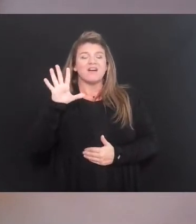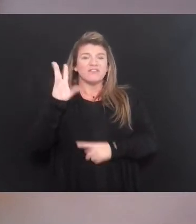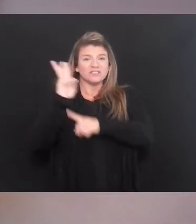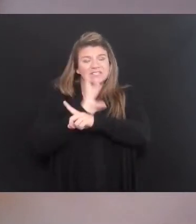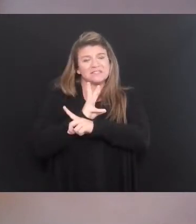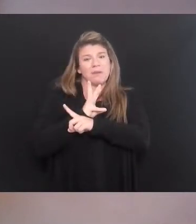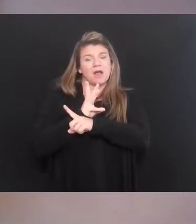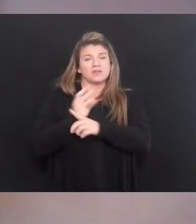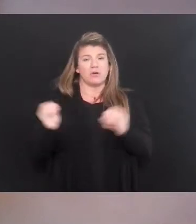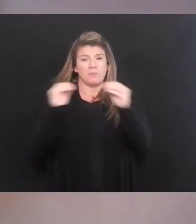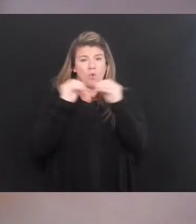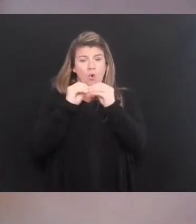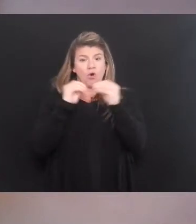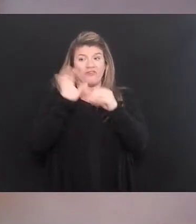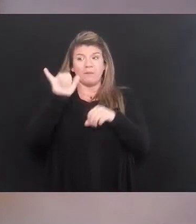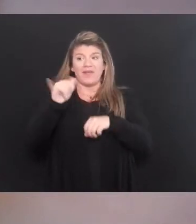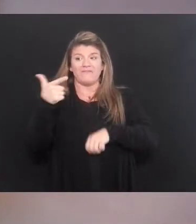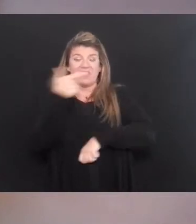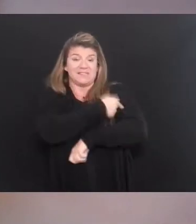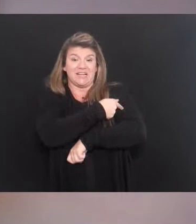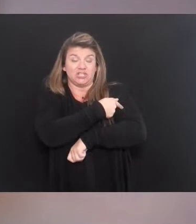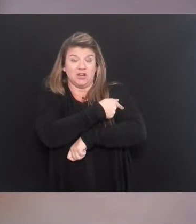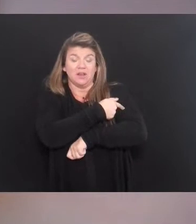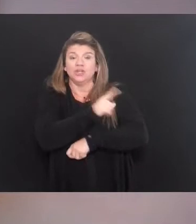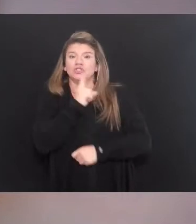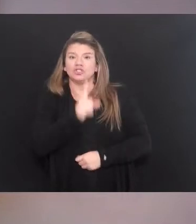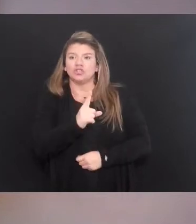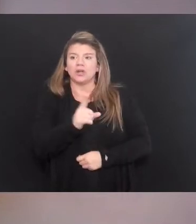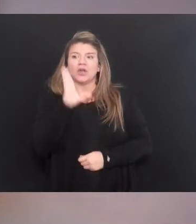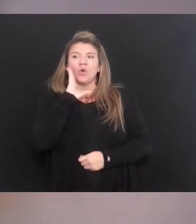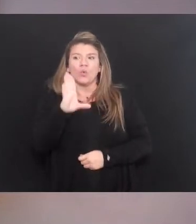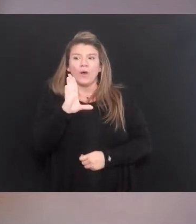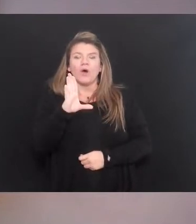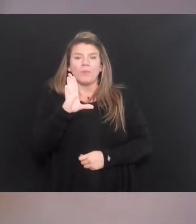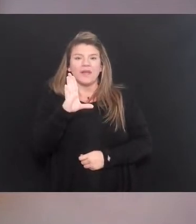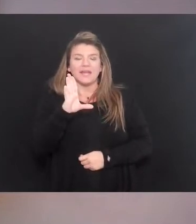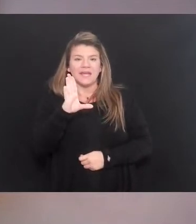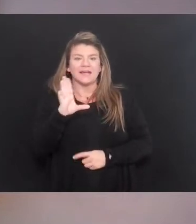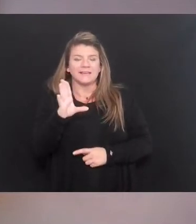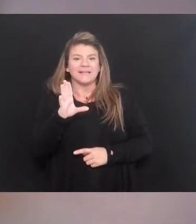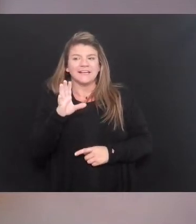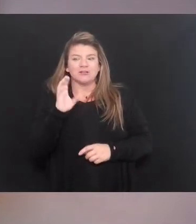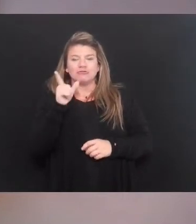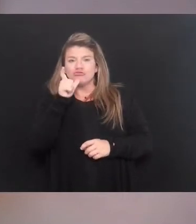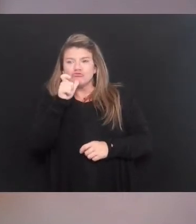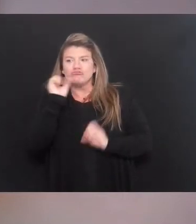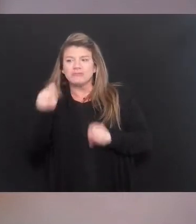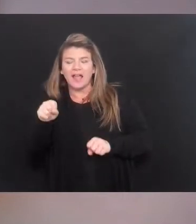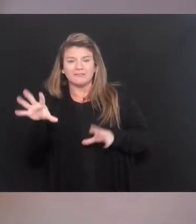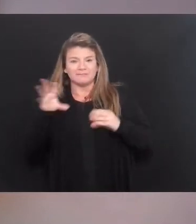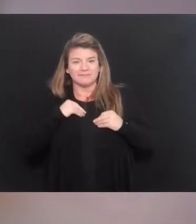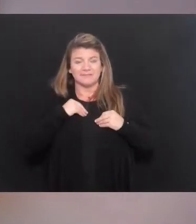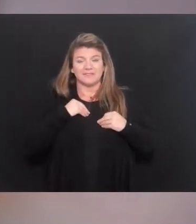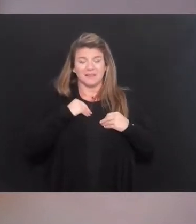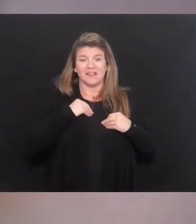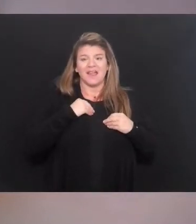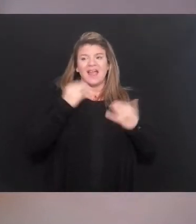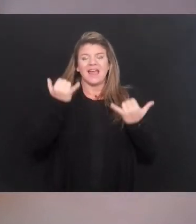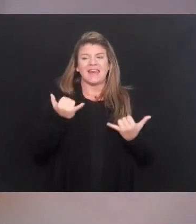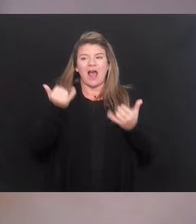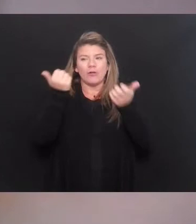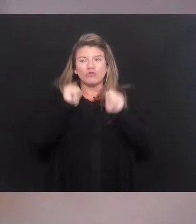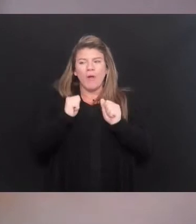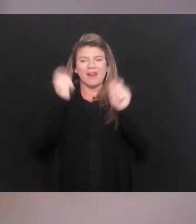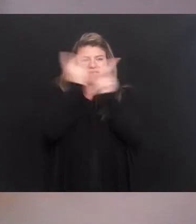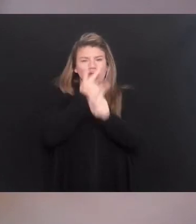or greater from their vaccination would certainly be prime candidates. And the FDA is now trying to move more